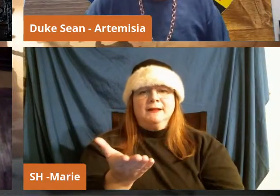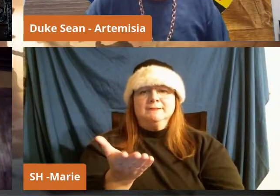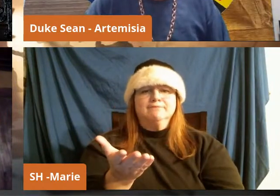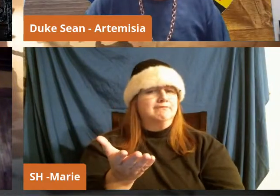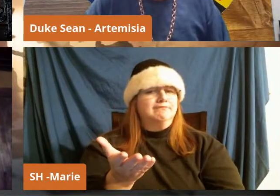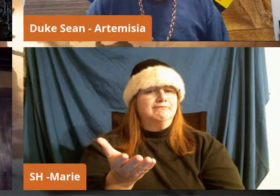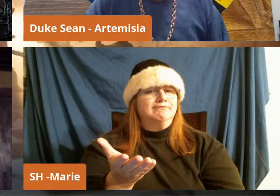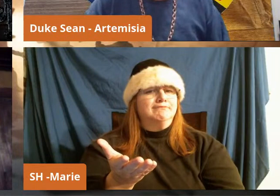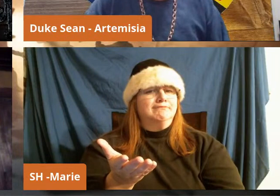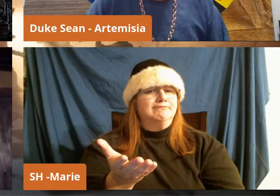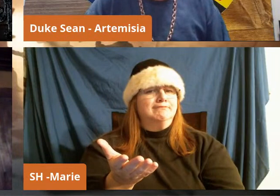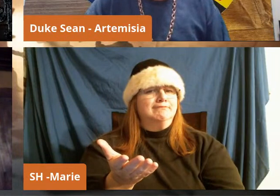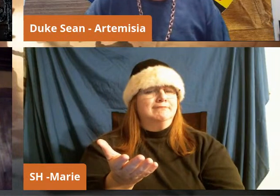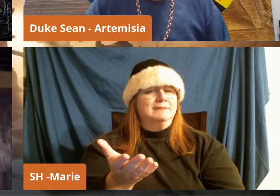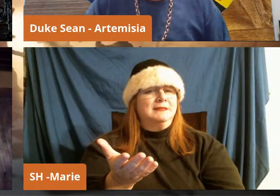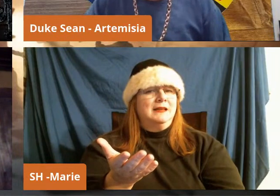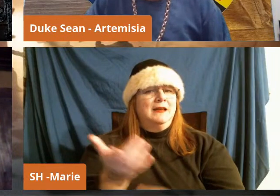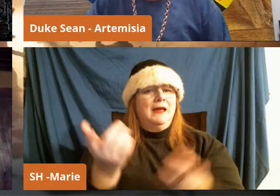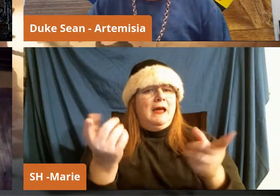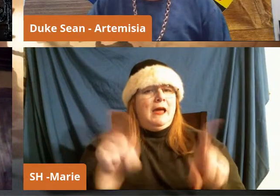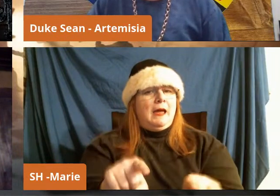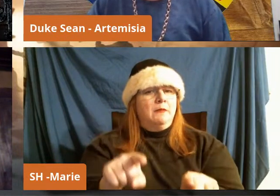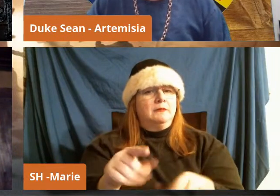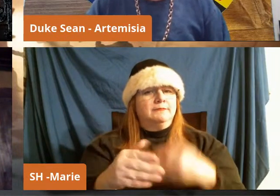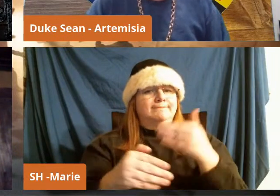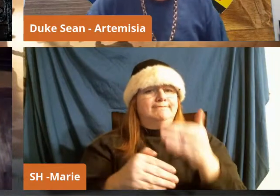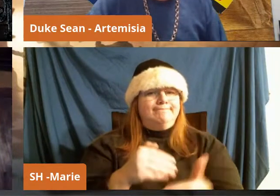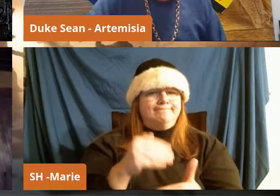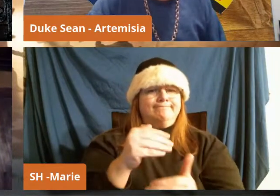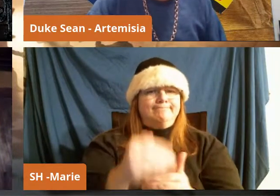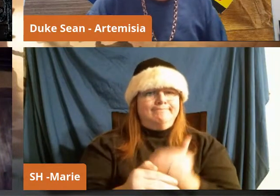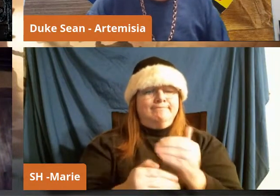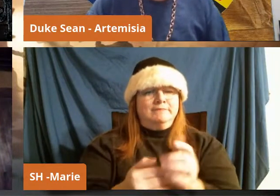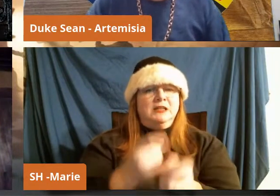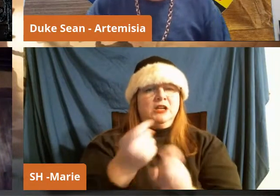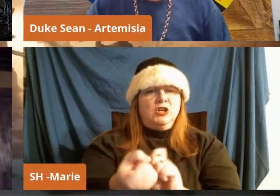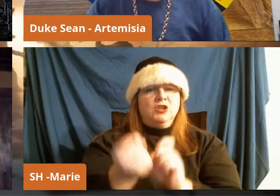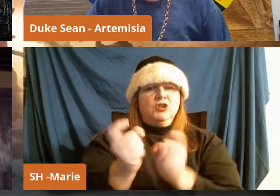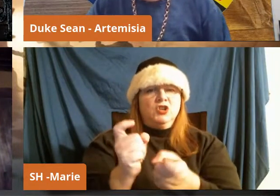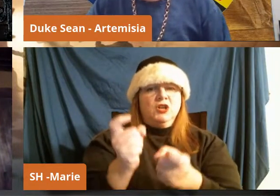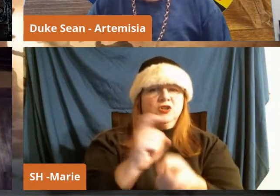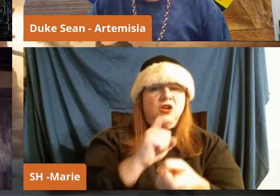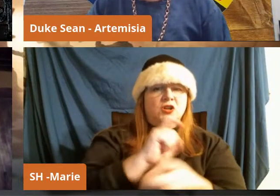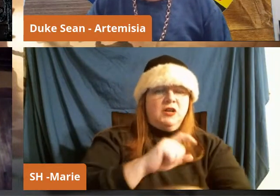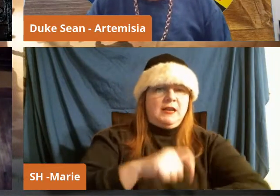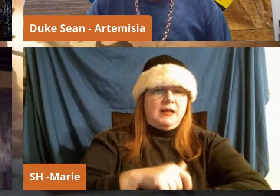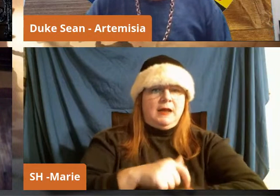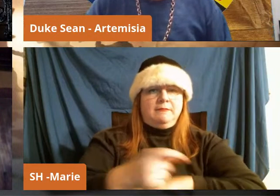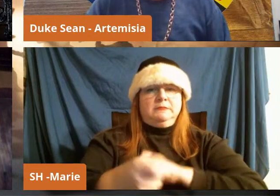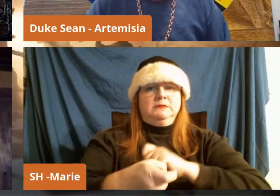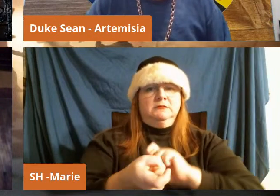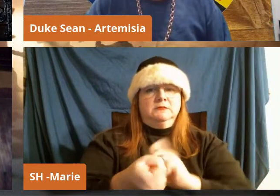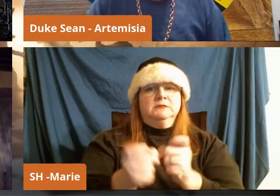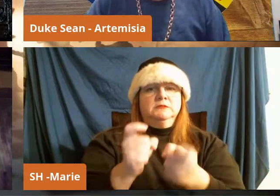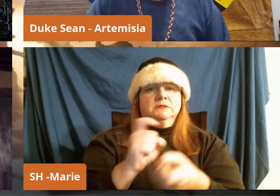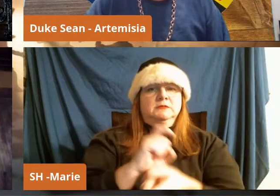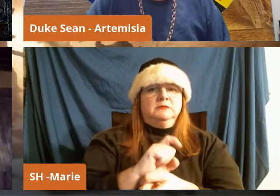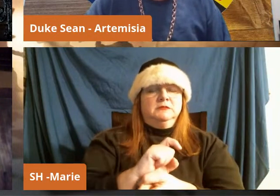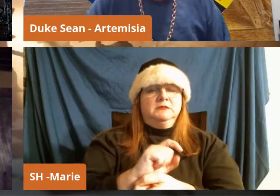So I don't. It's just something that's kind of happened over time, that events have changed, and there